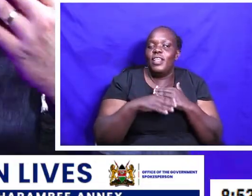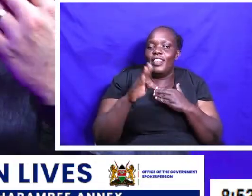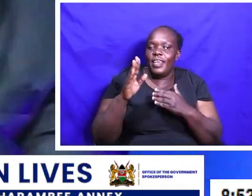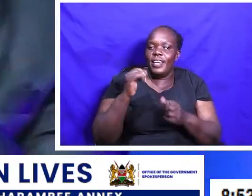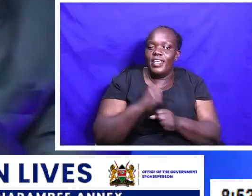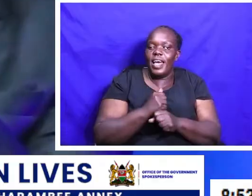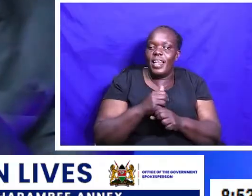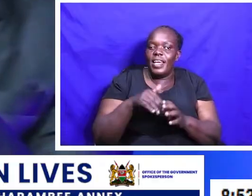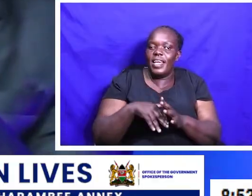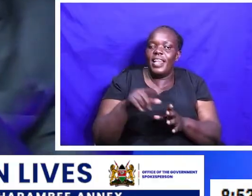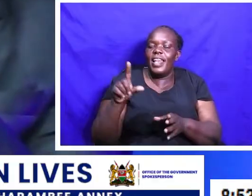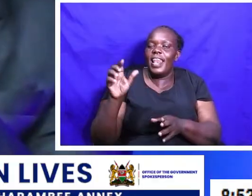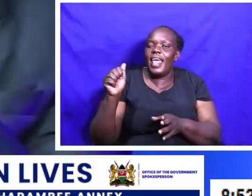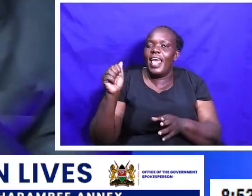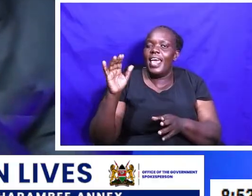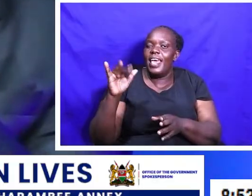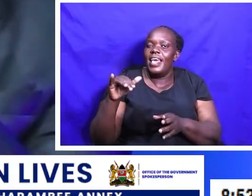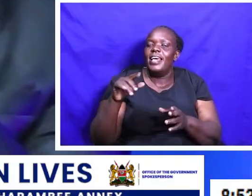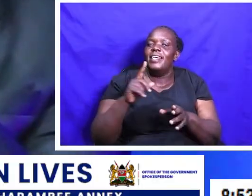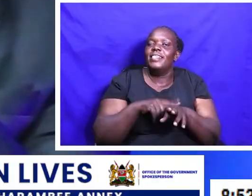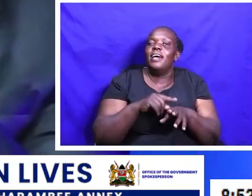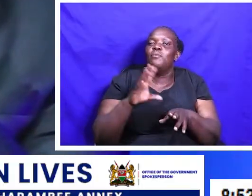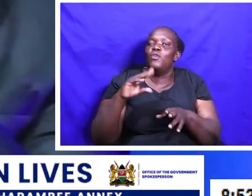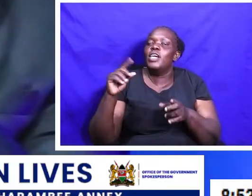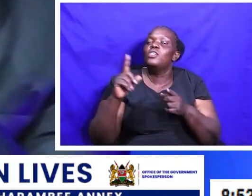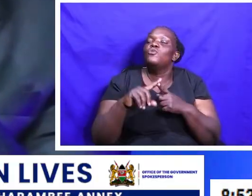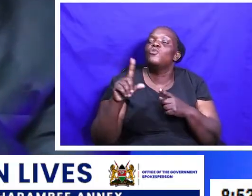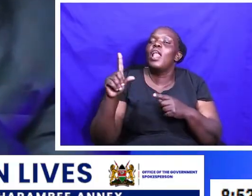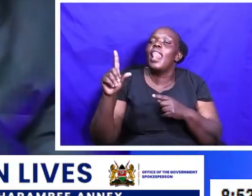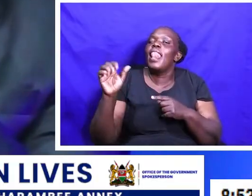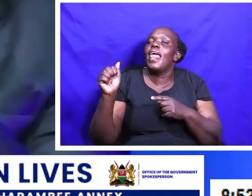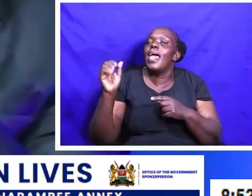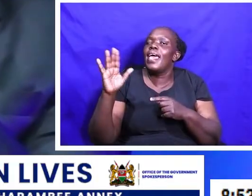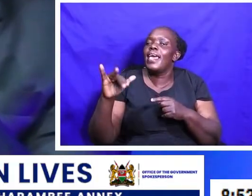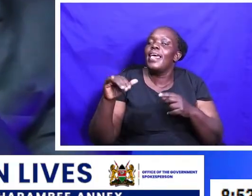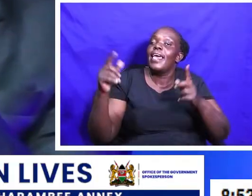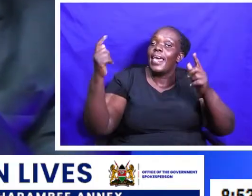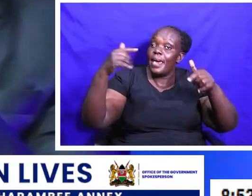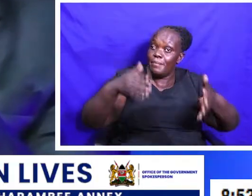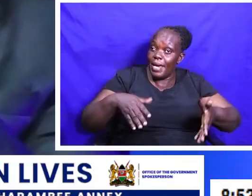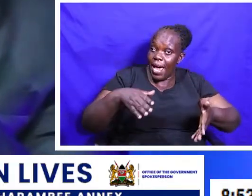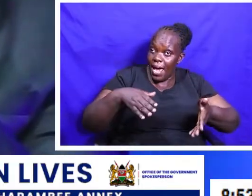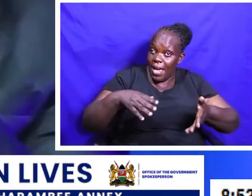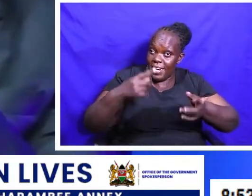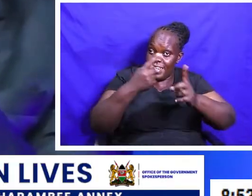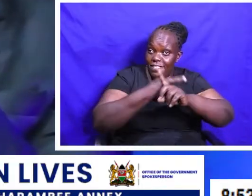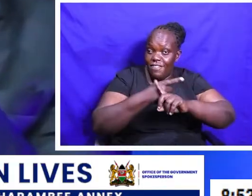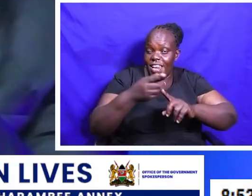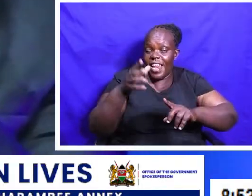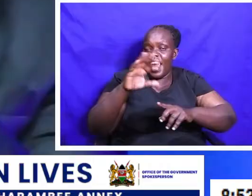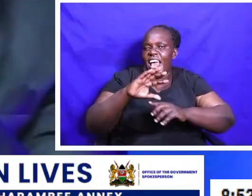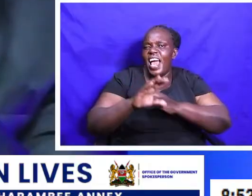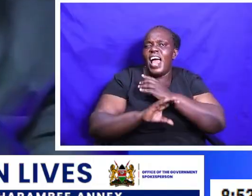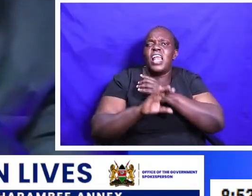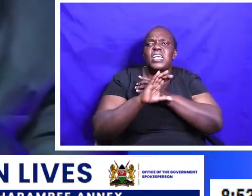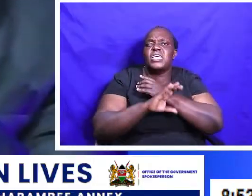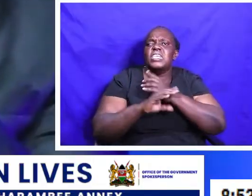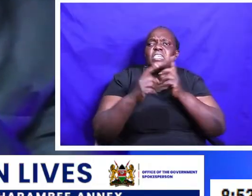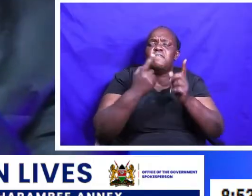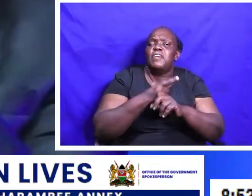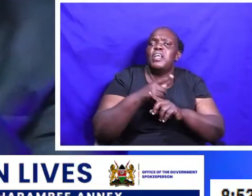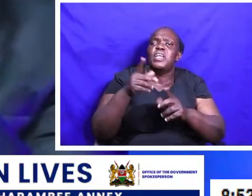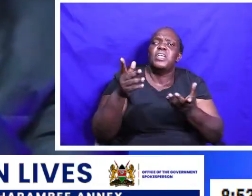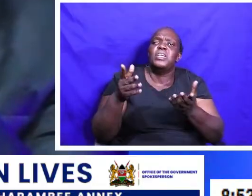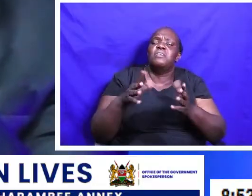done this? We have done it in Ley. In Ley, when I went Ley. Yeah. But when they came here, they came from different regions and with